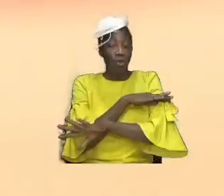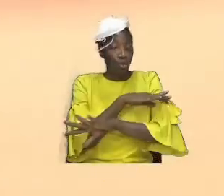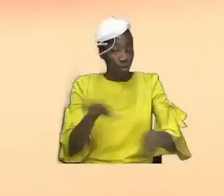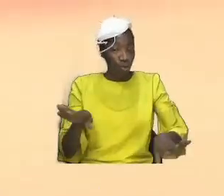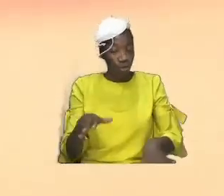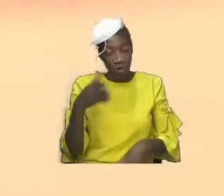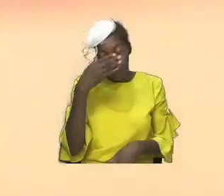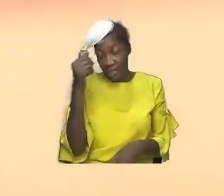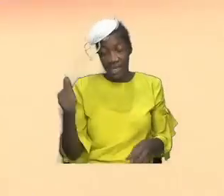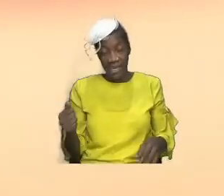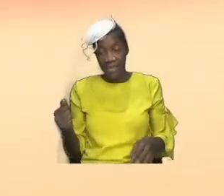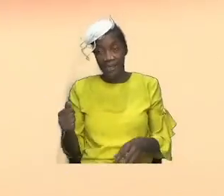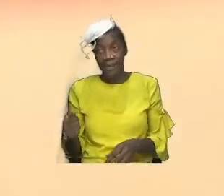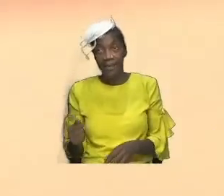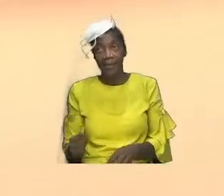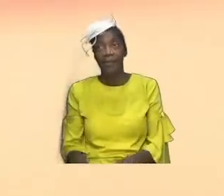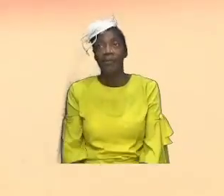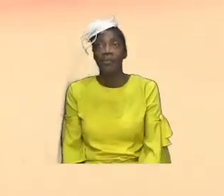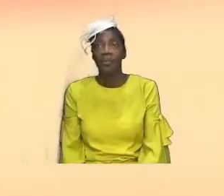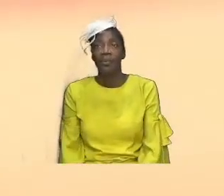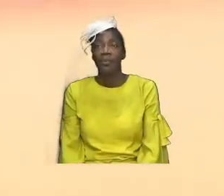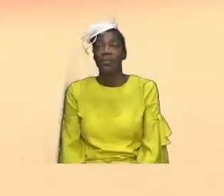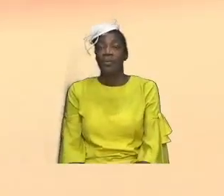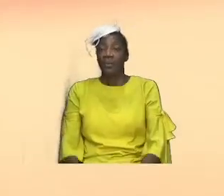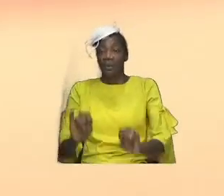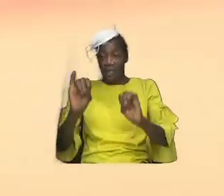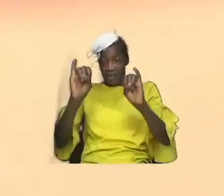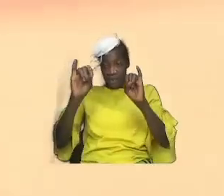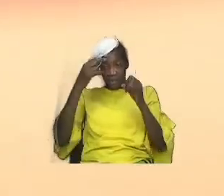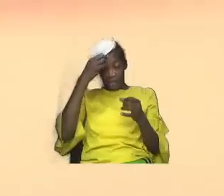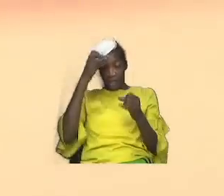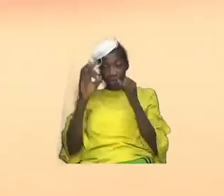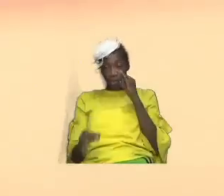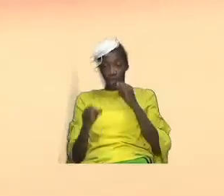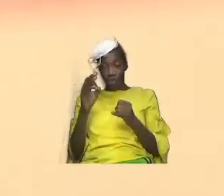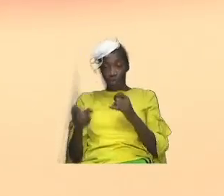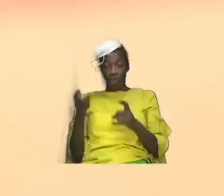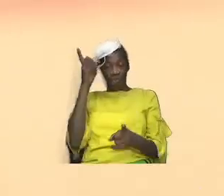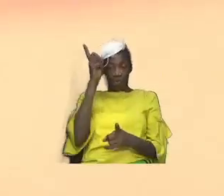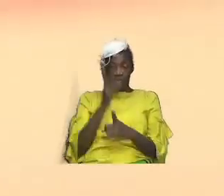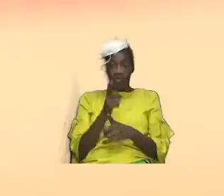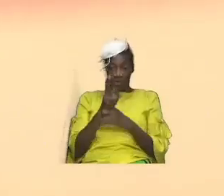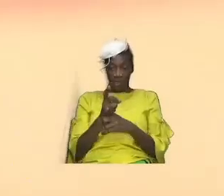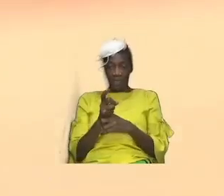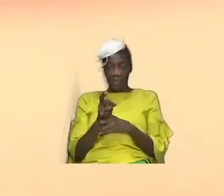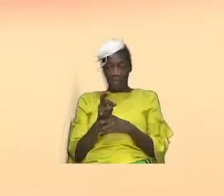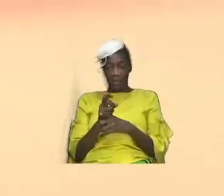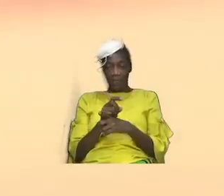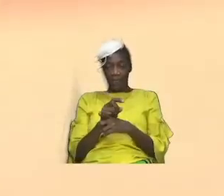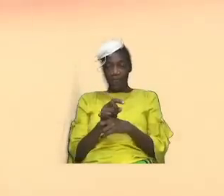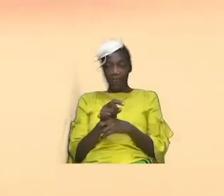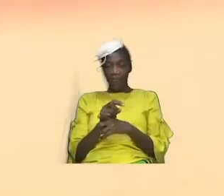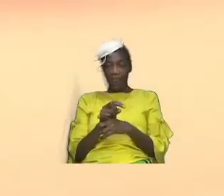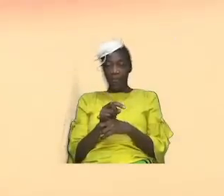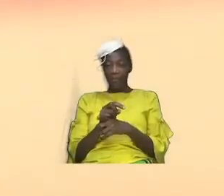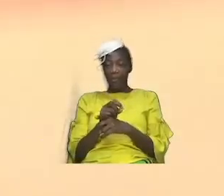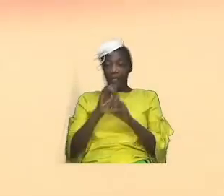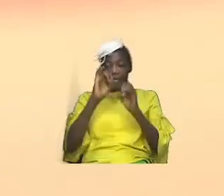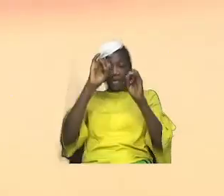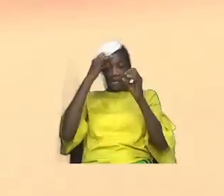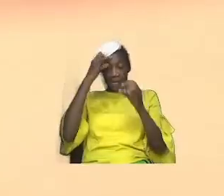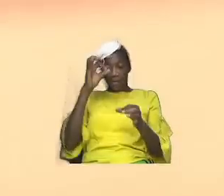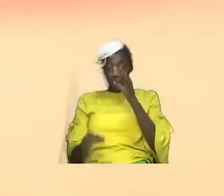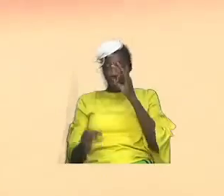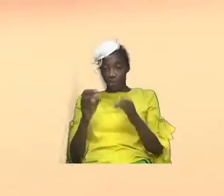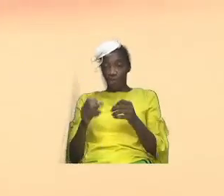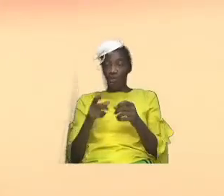it. So He's going to judge us fairly. He's going to judge us thoroughly. And He is